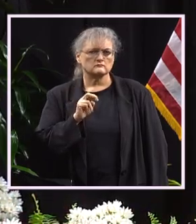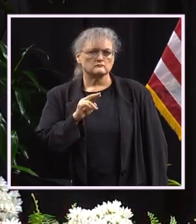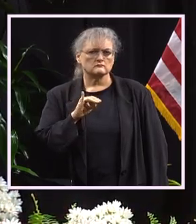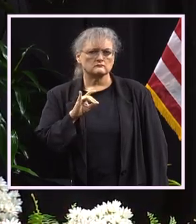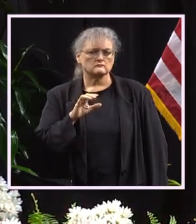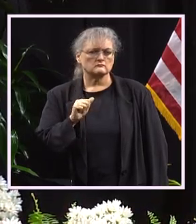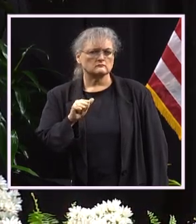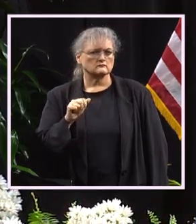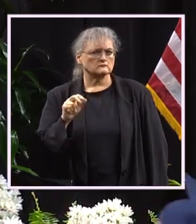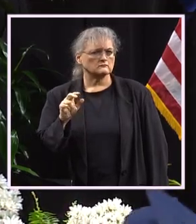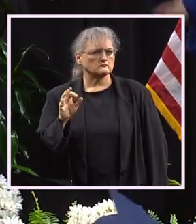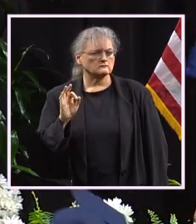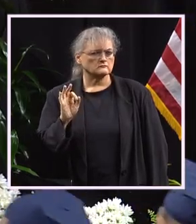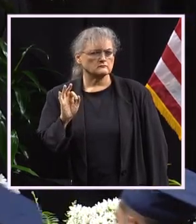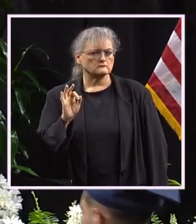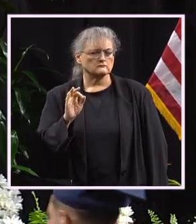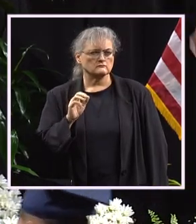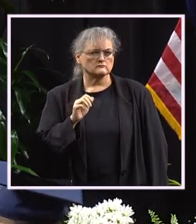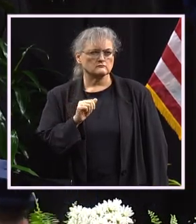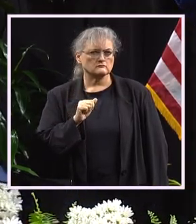Paz.